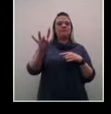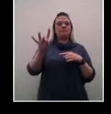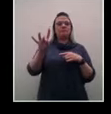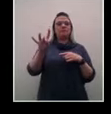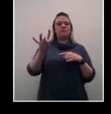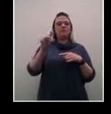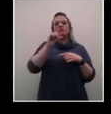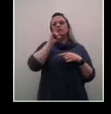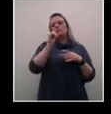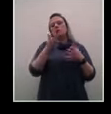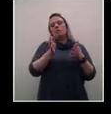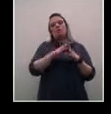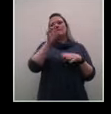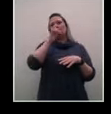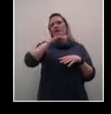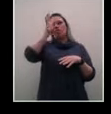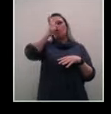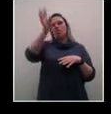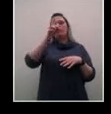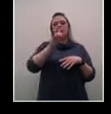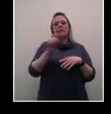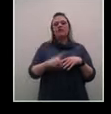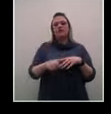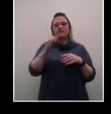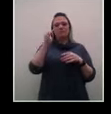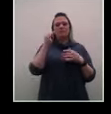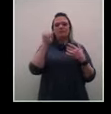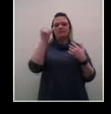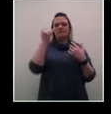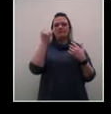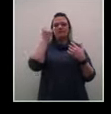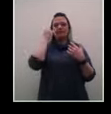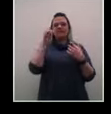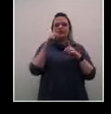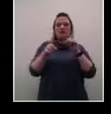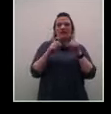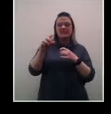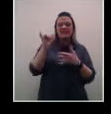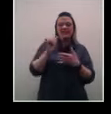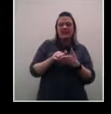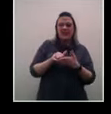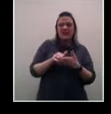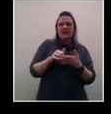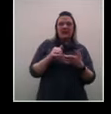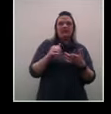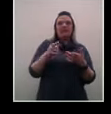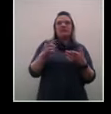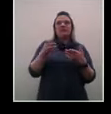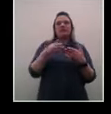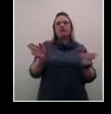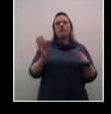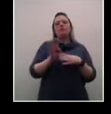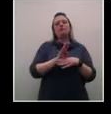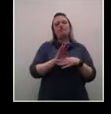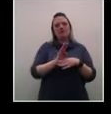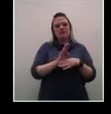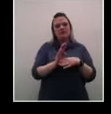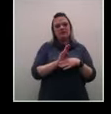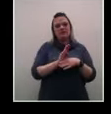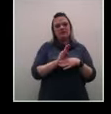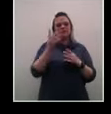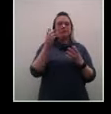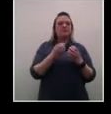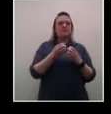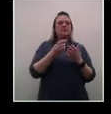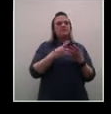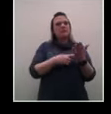ask hypothetical questions if you're asking for questions on our call center staff. They are generally busy. There are times that are a